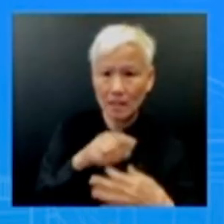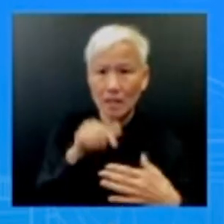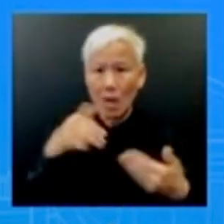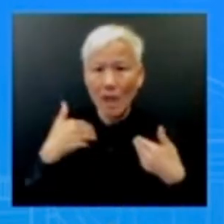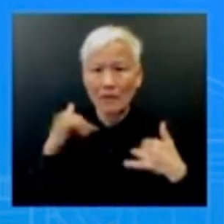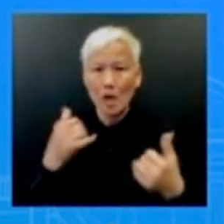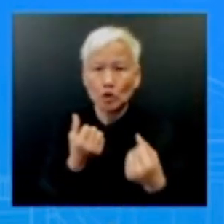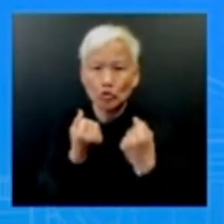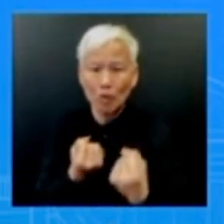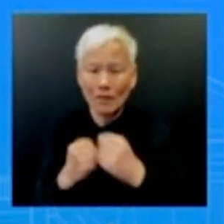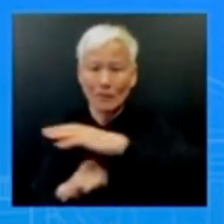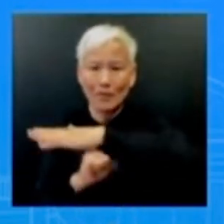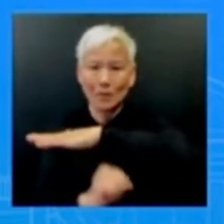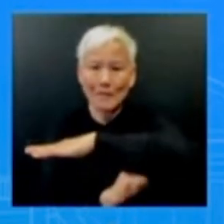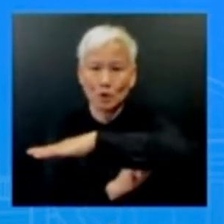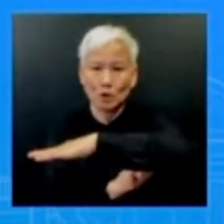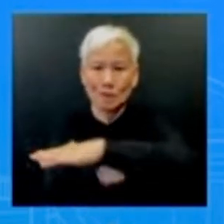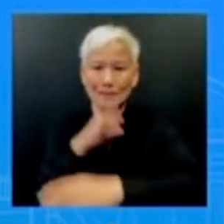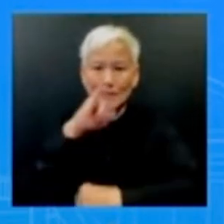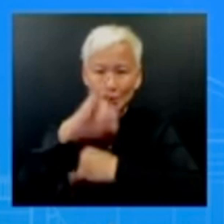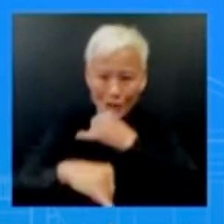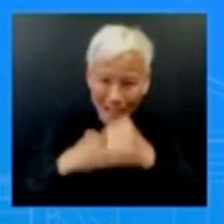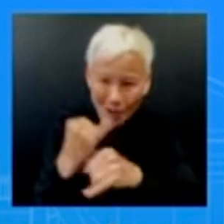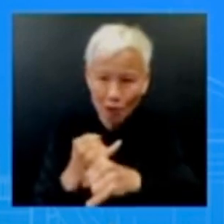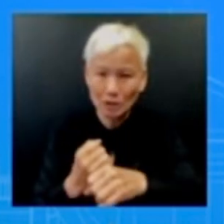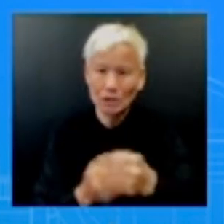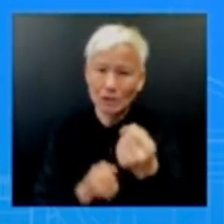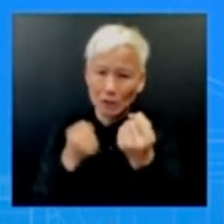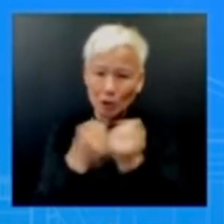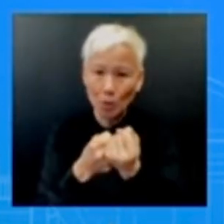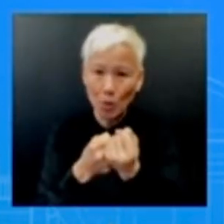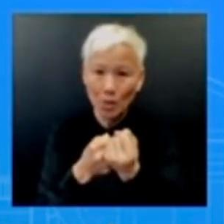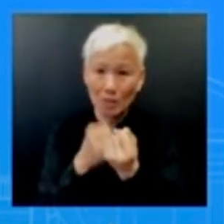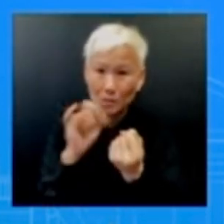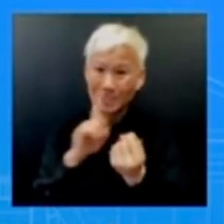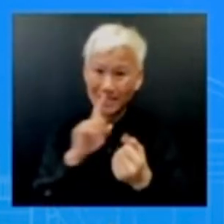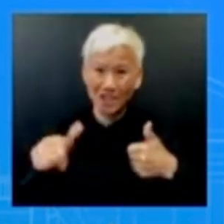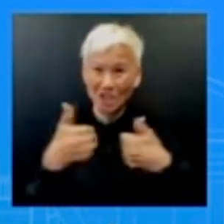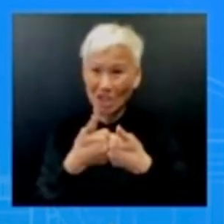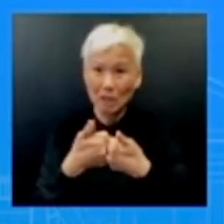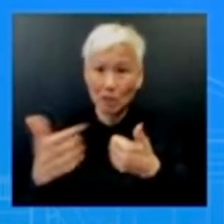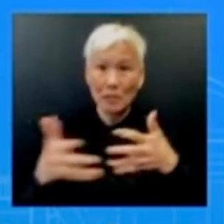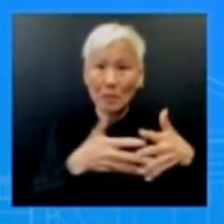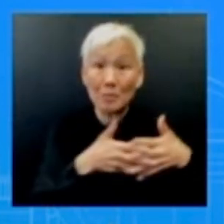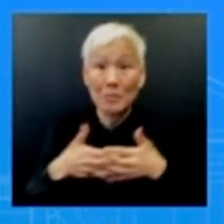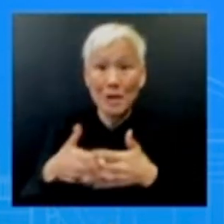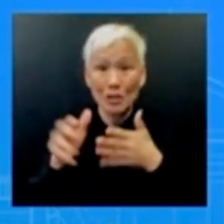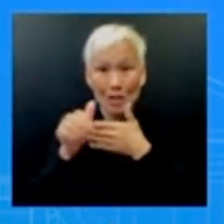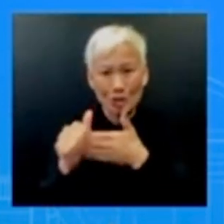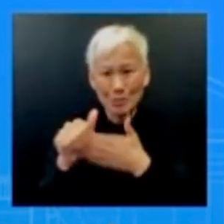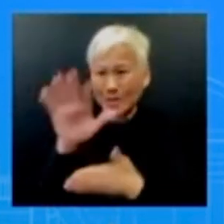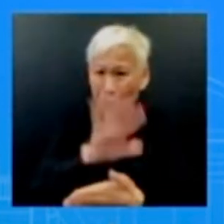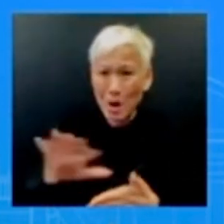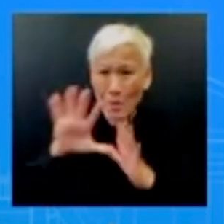international support for what they're trying to do, which is basically challenge American leadership around the world. All right,